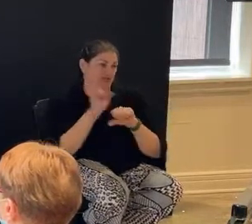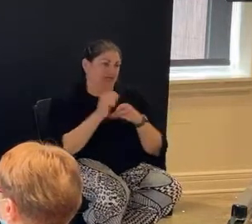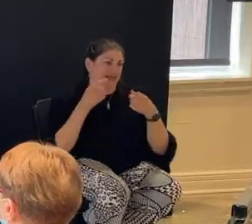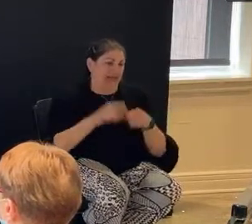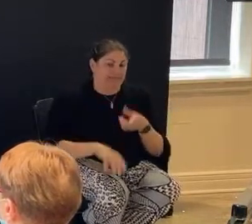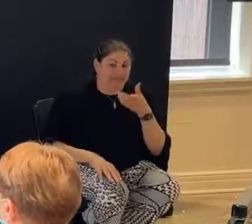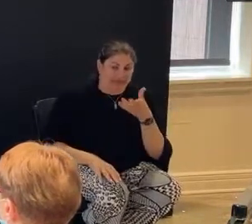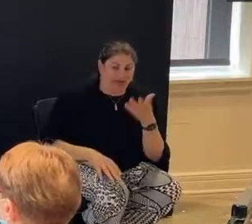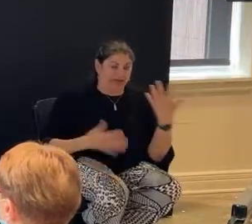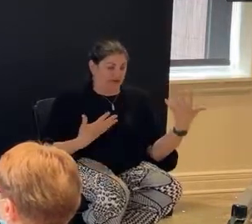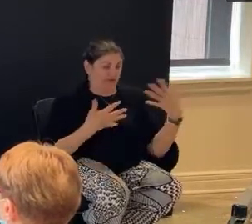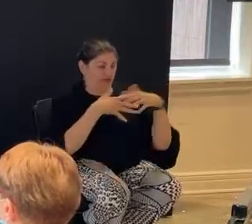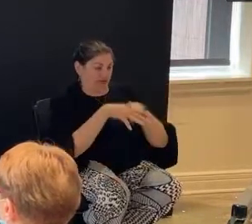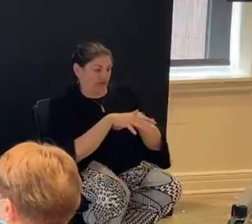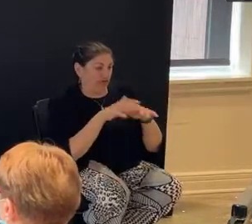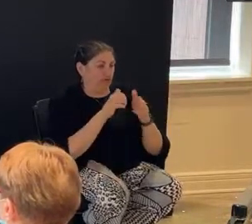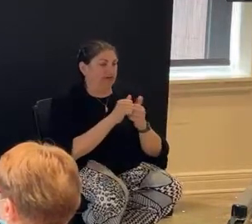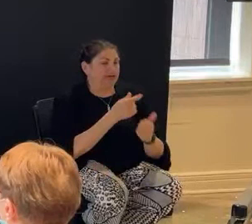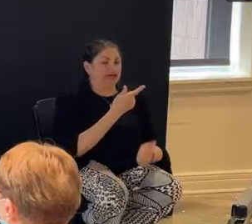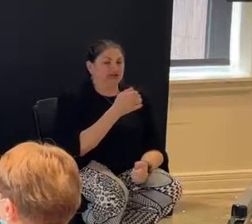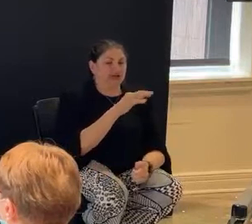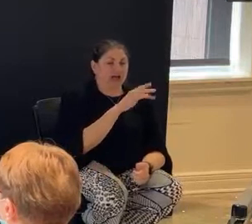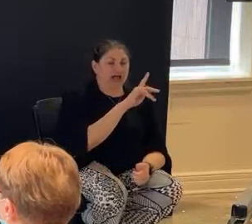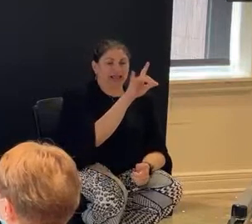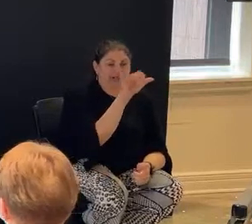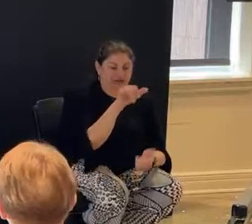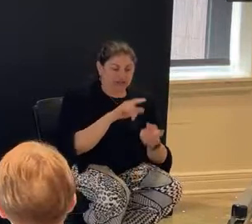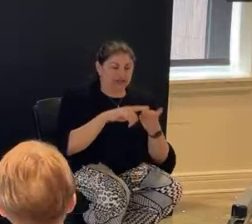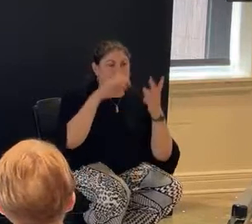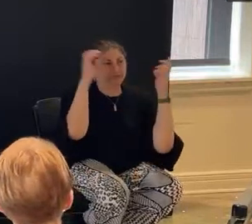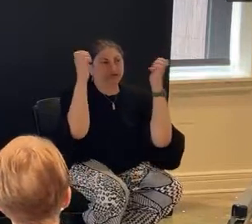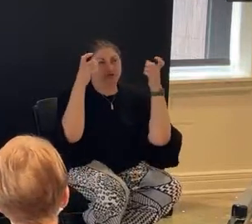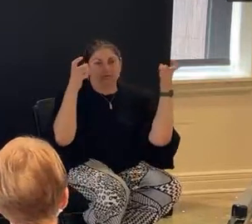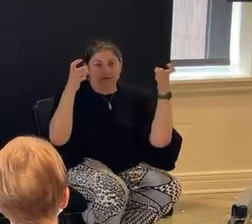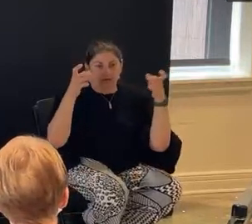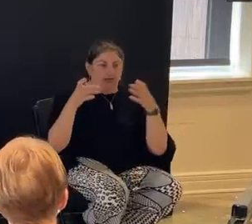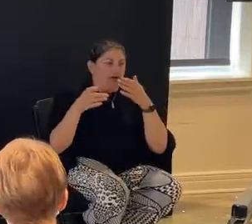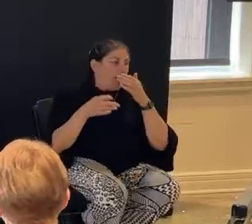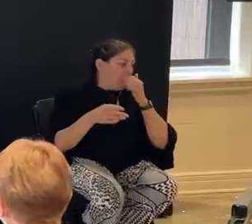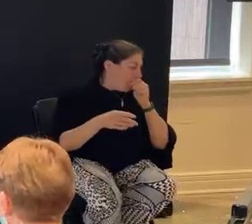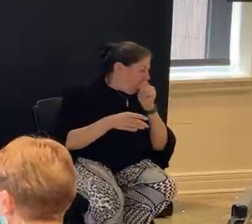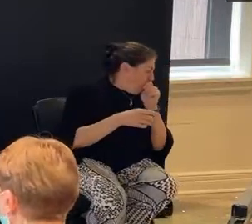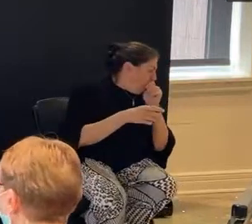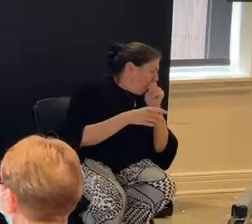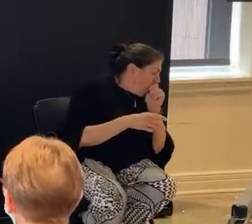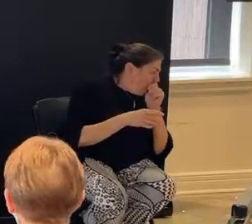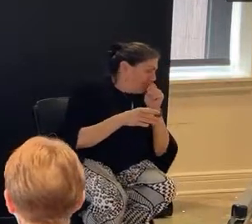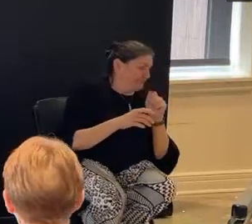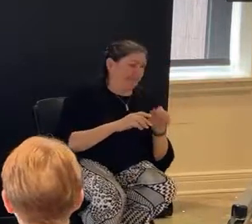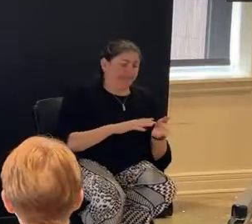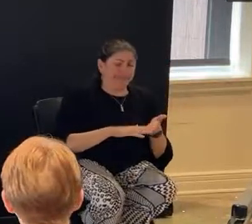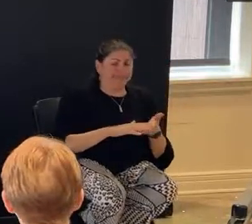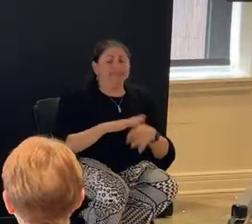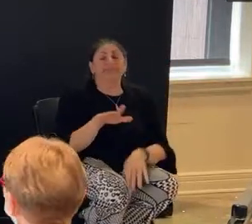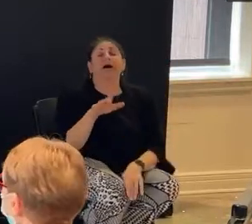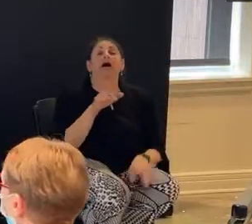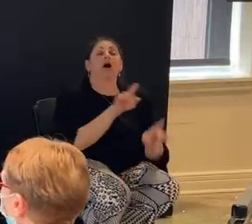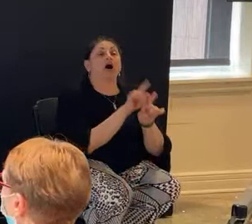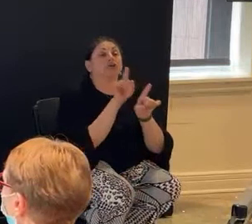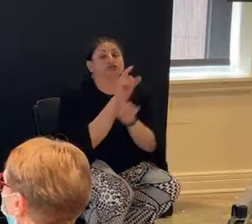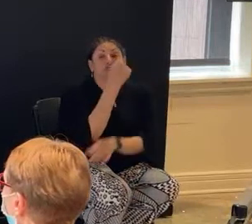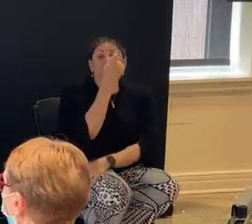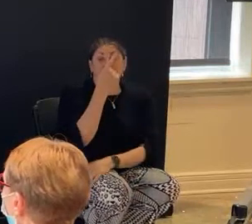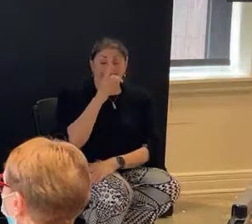the geology and the, you know, the emergency management kind of people. And also, you know, understanding that